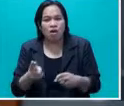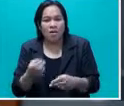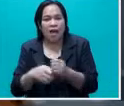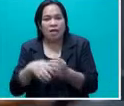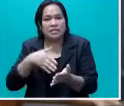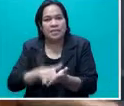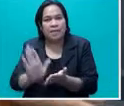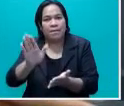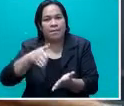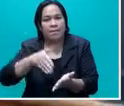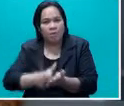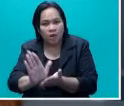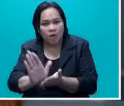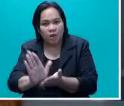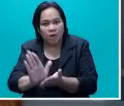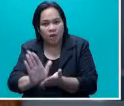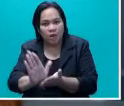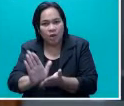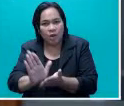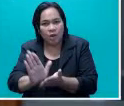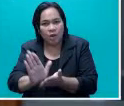slippery. And we wonder, Honorable